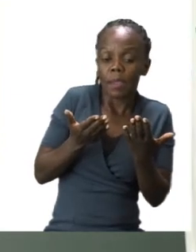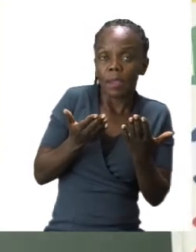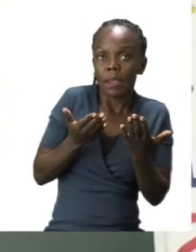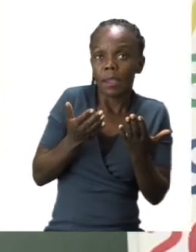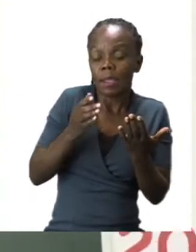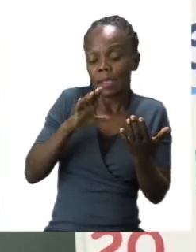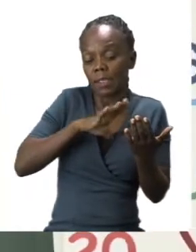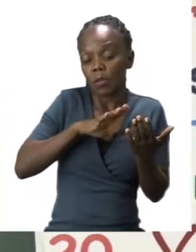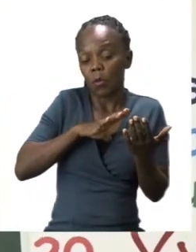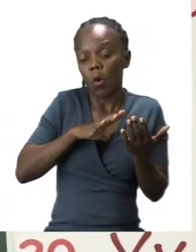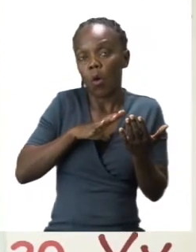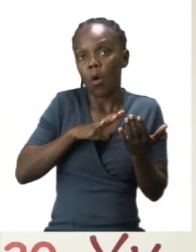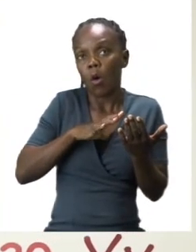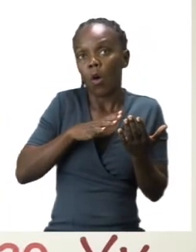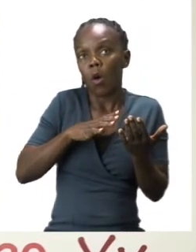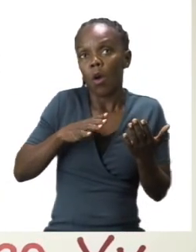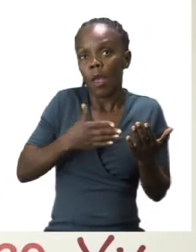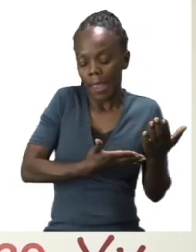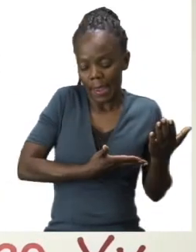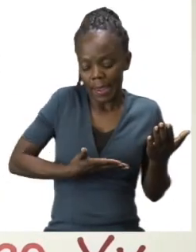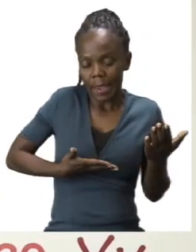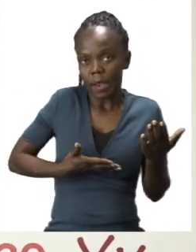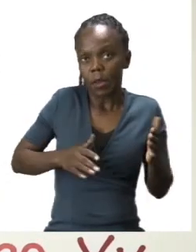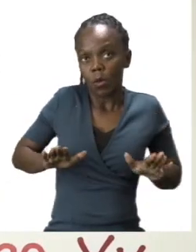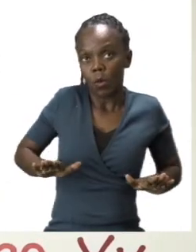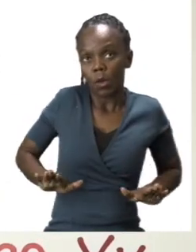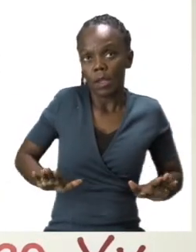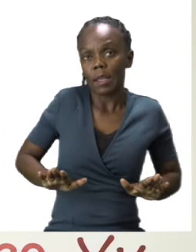the bicycle is hers,